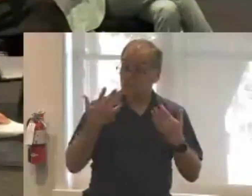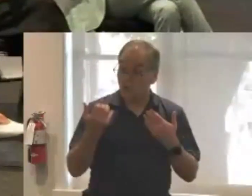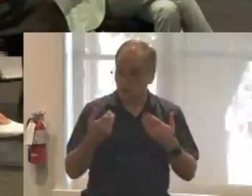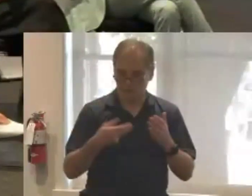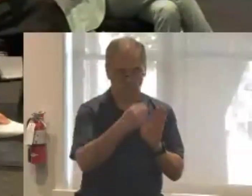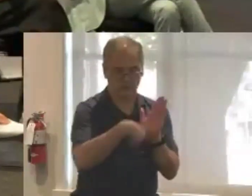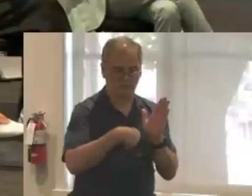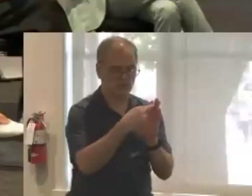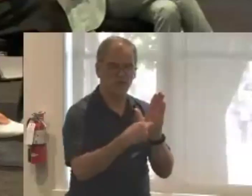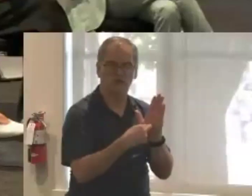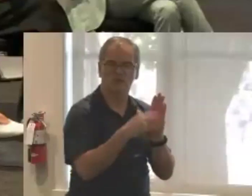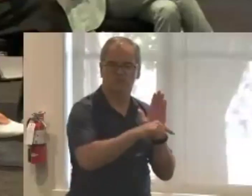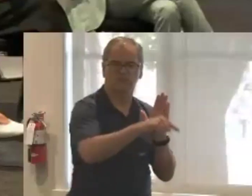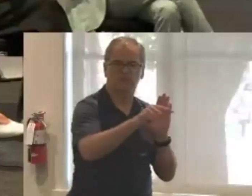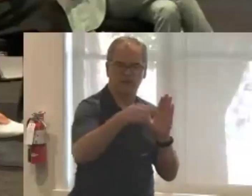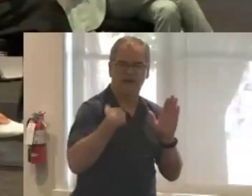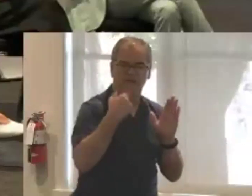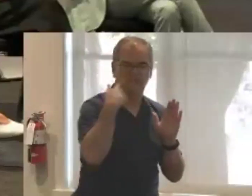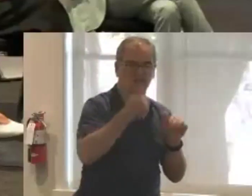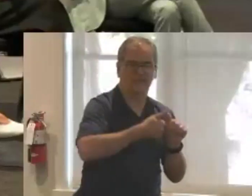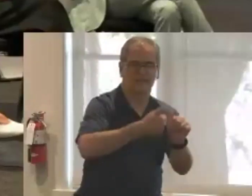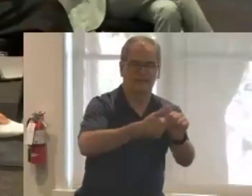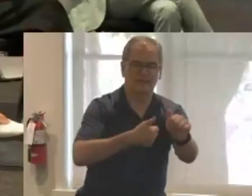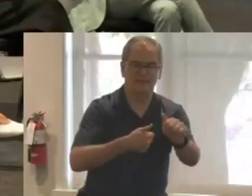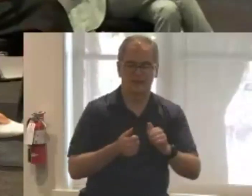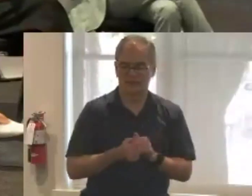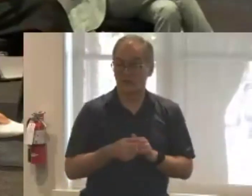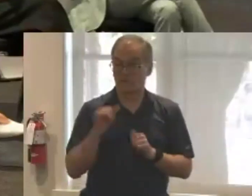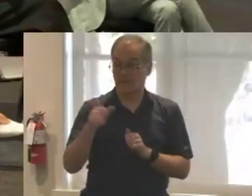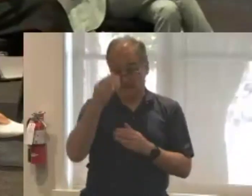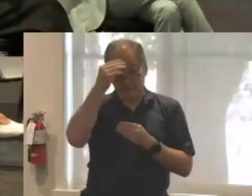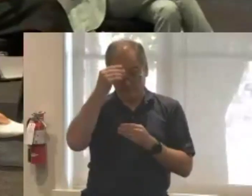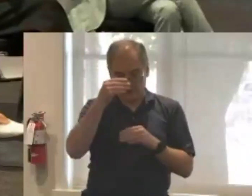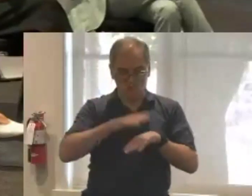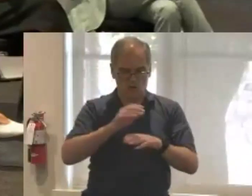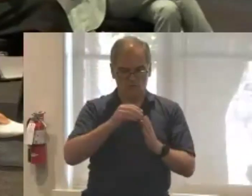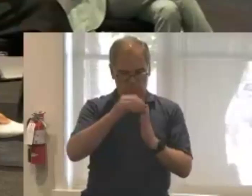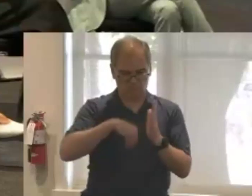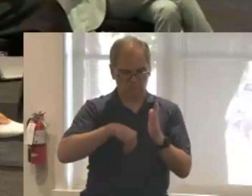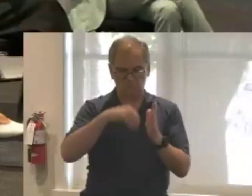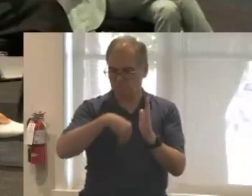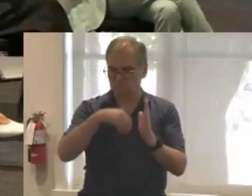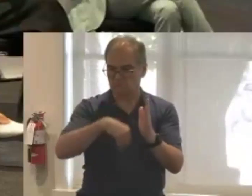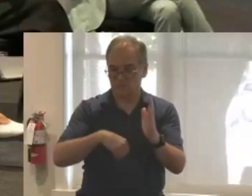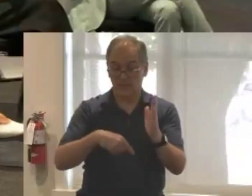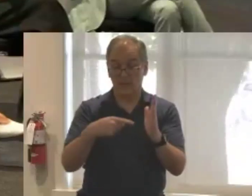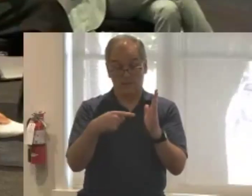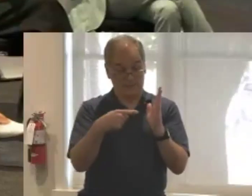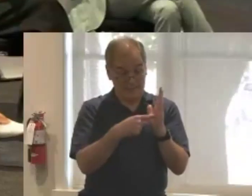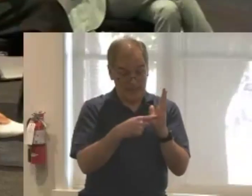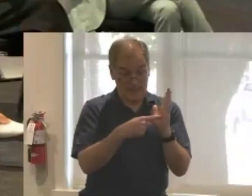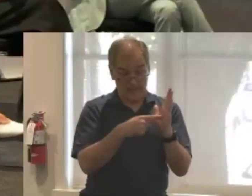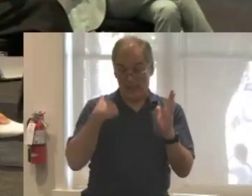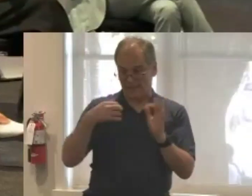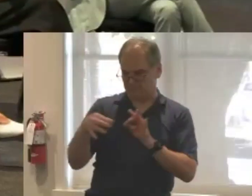right when youth register for that. So this usually is on forms, and as a last question, it informs the youth the type of